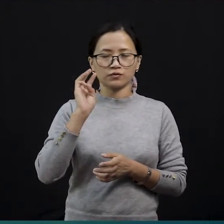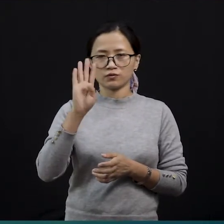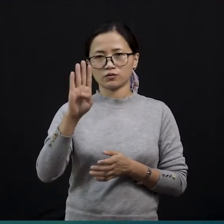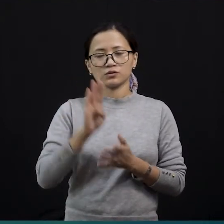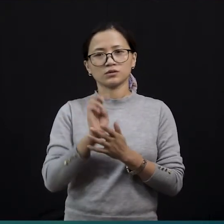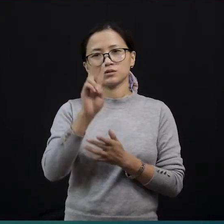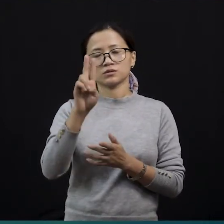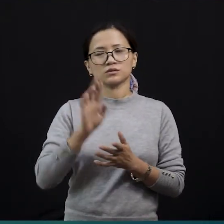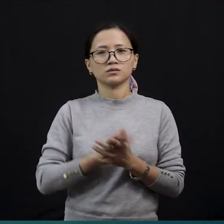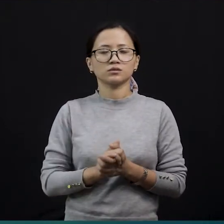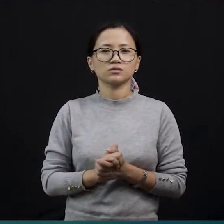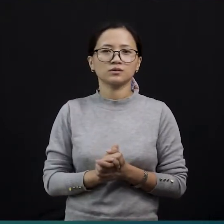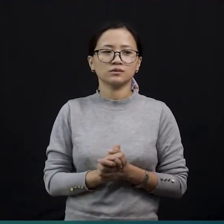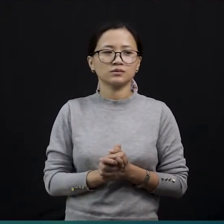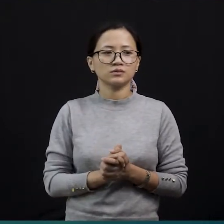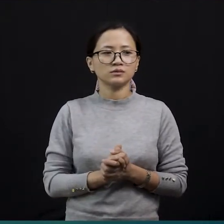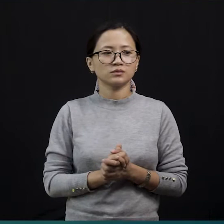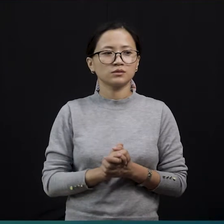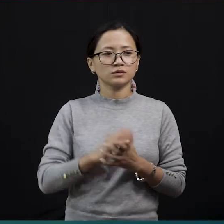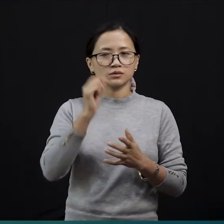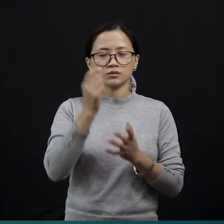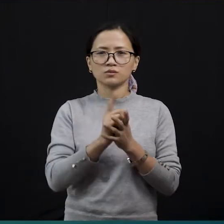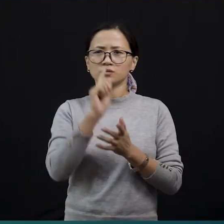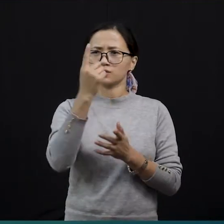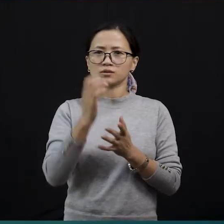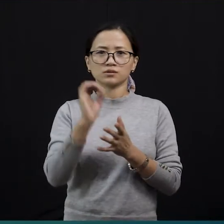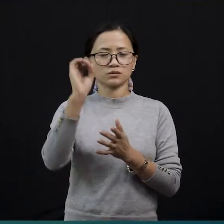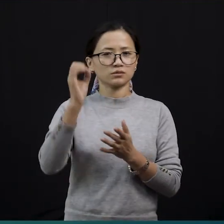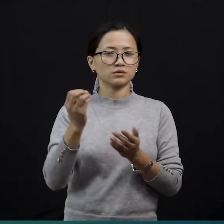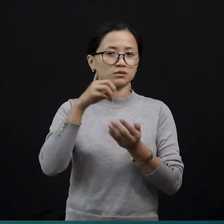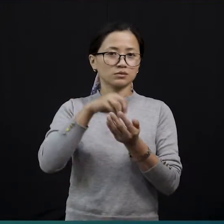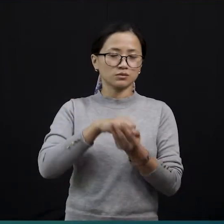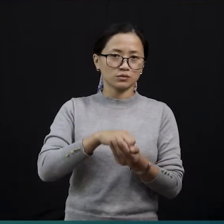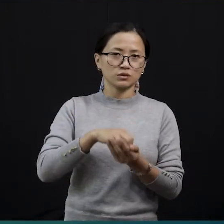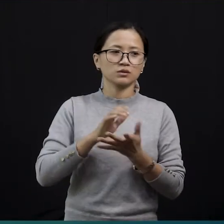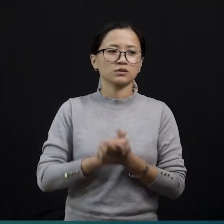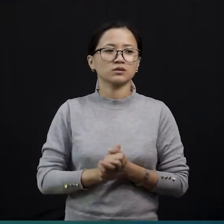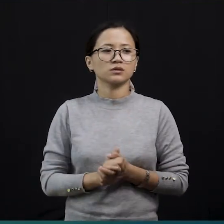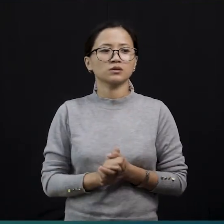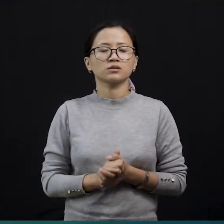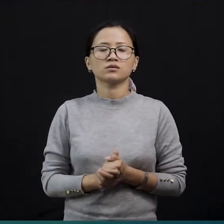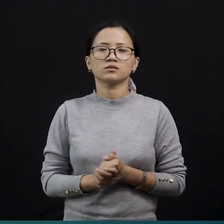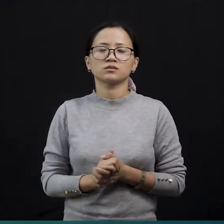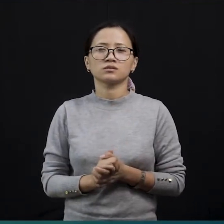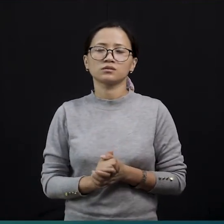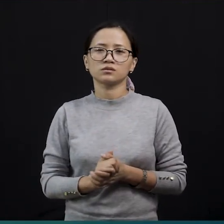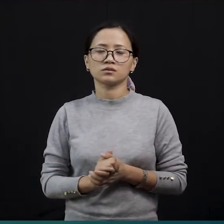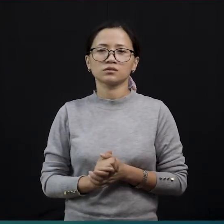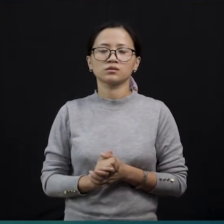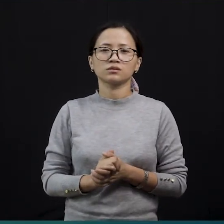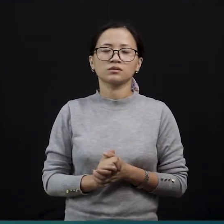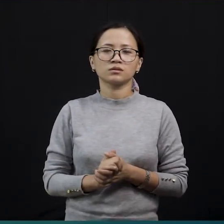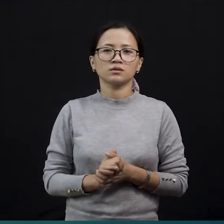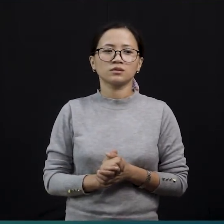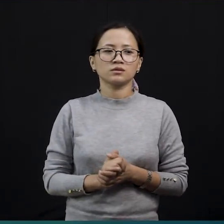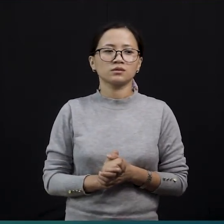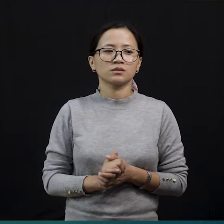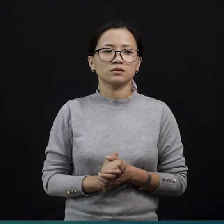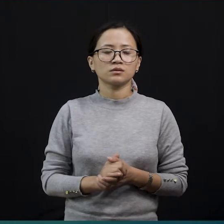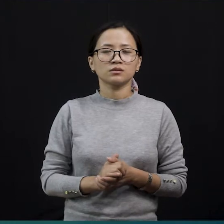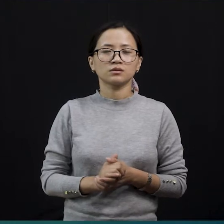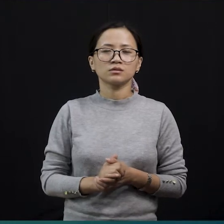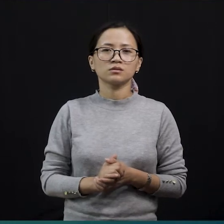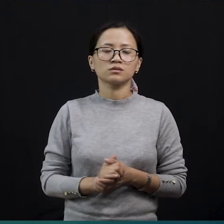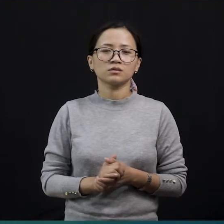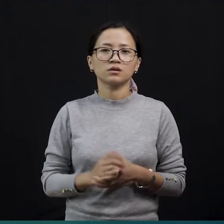I right? Okay, so just one extra 0 you need to put it here since it is 60. So put 0 here. So it will